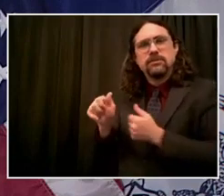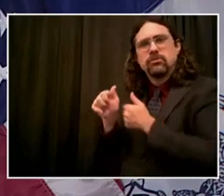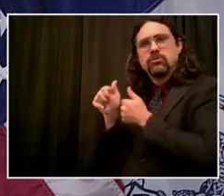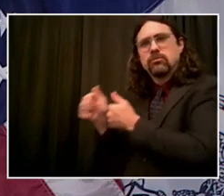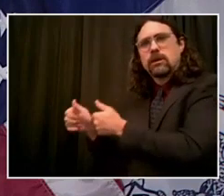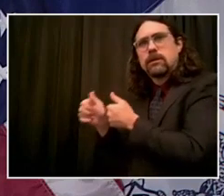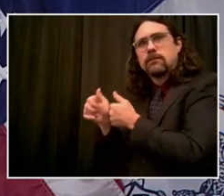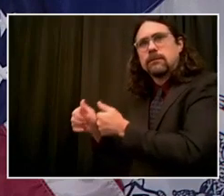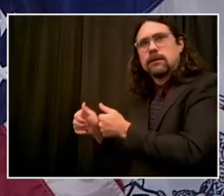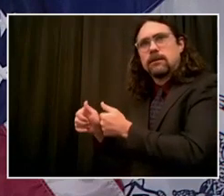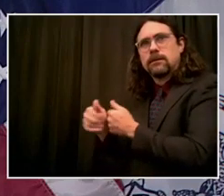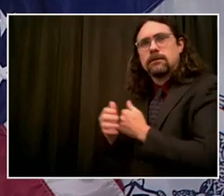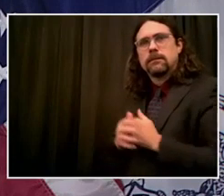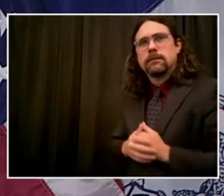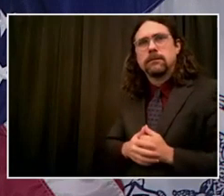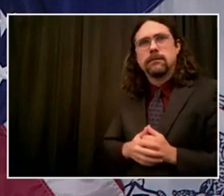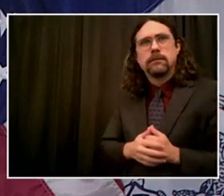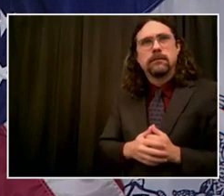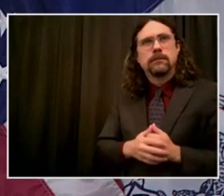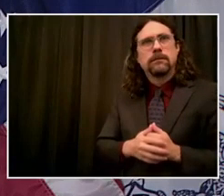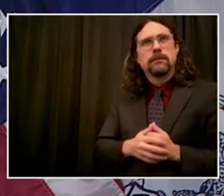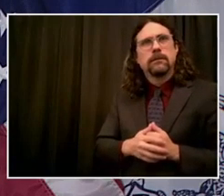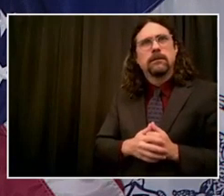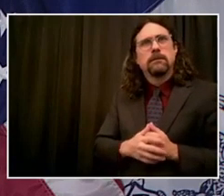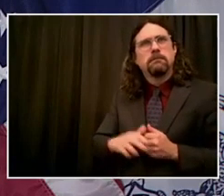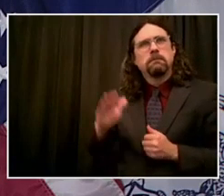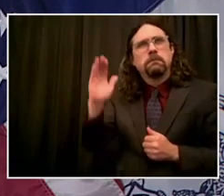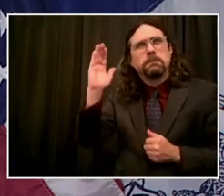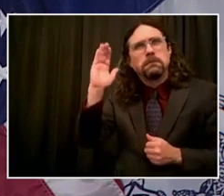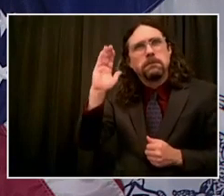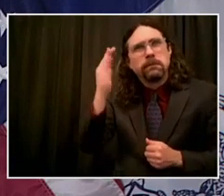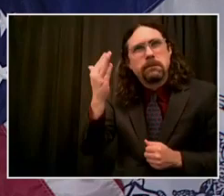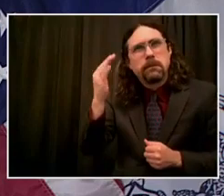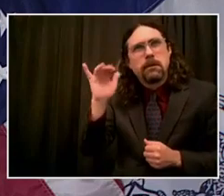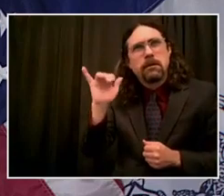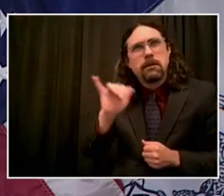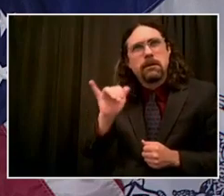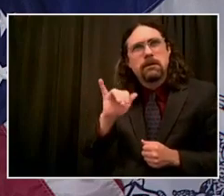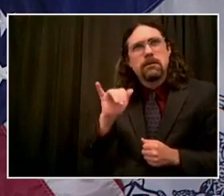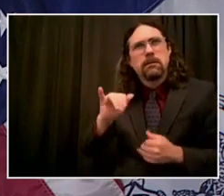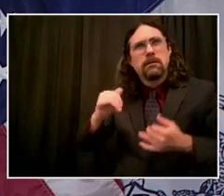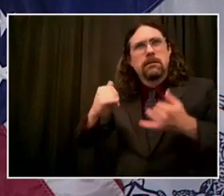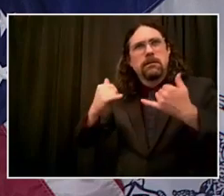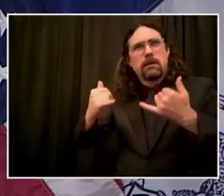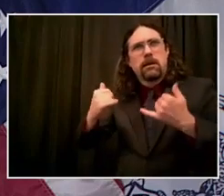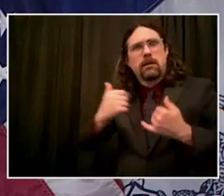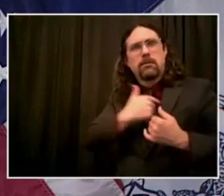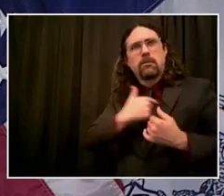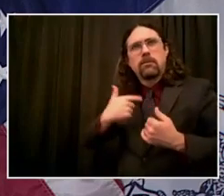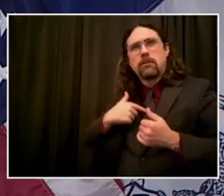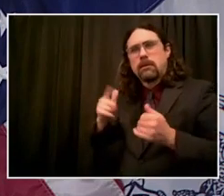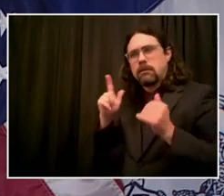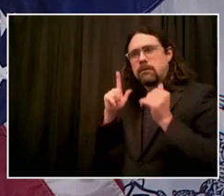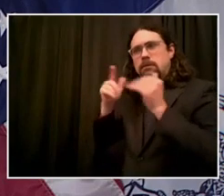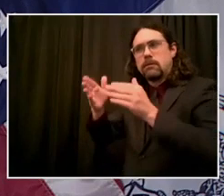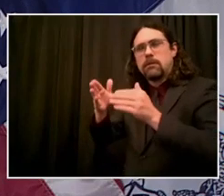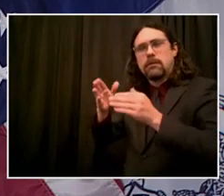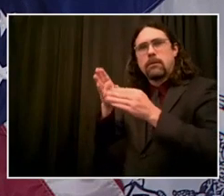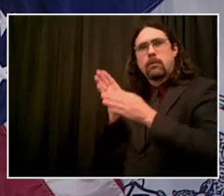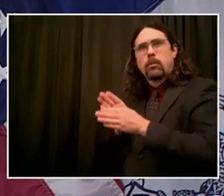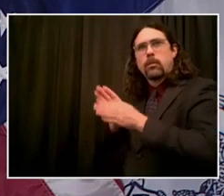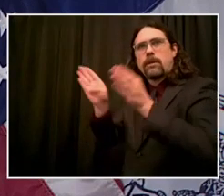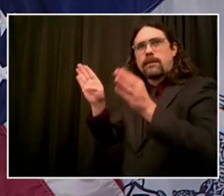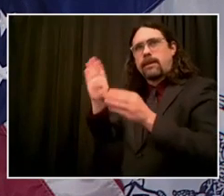on HH and private partnerships with the testing at the expense of any